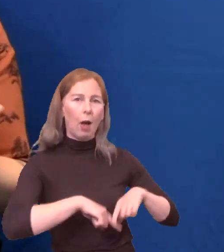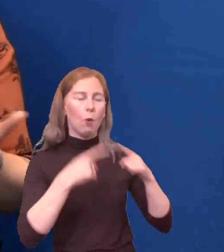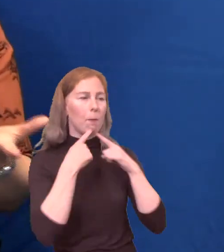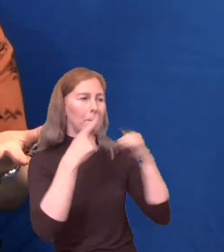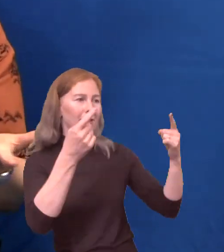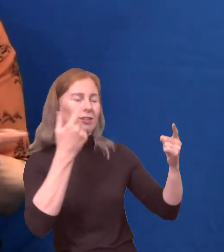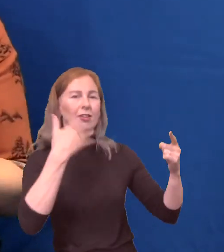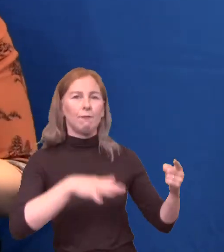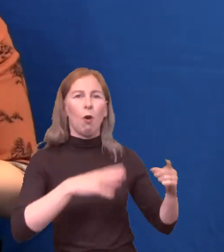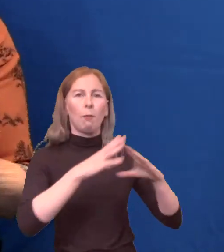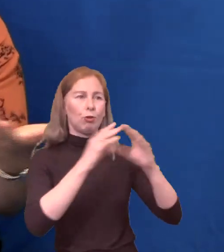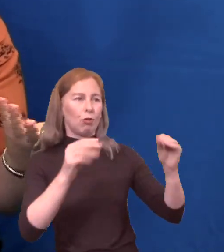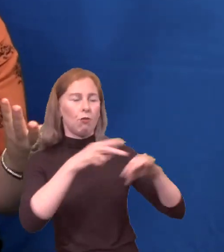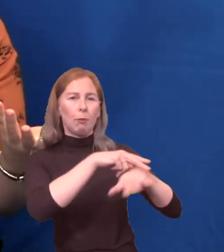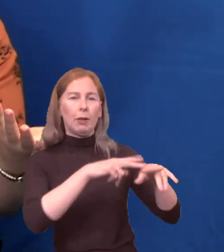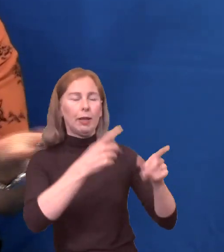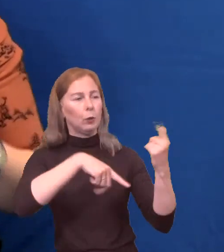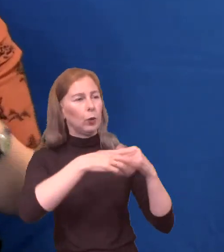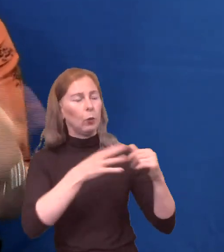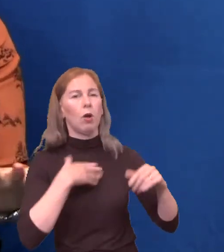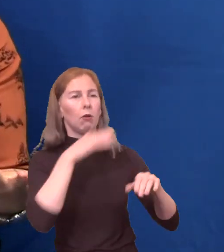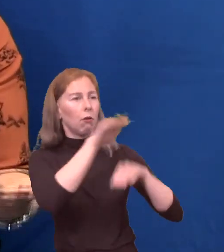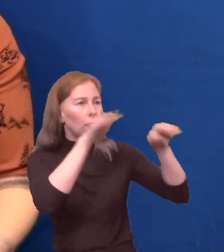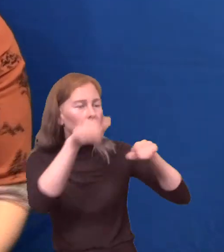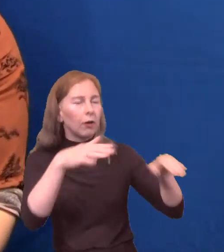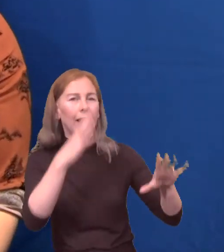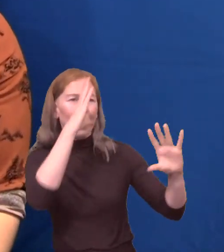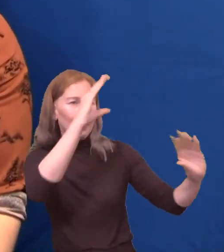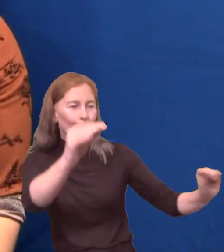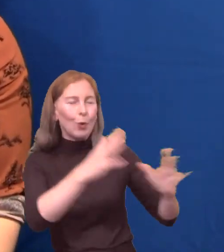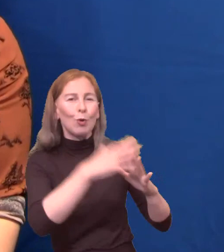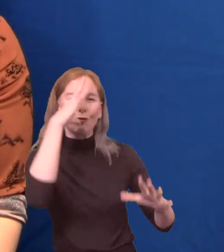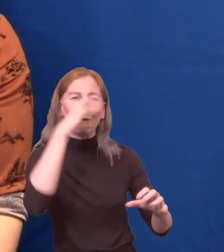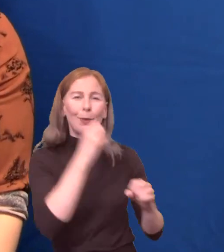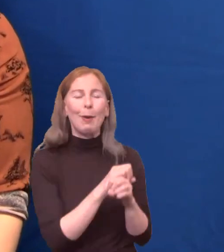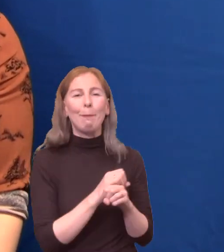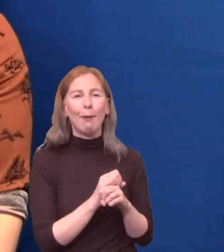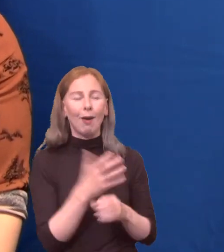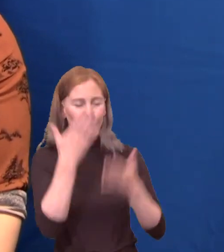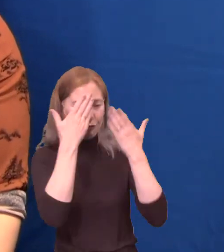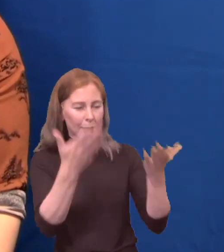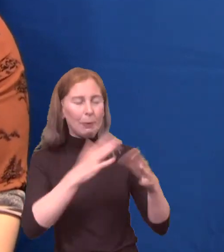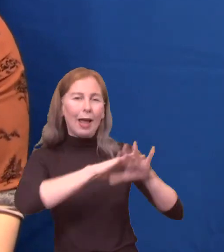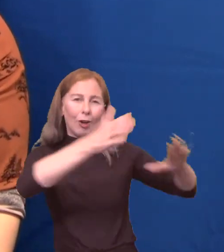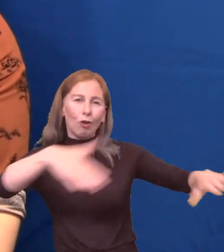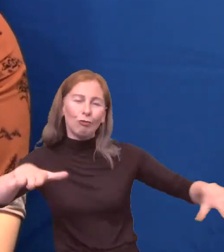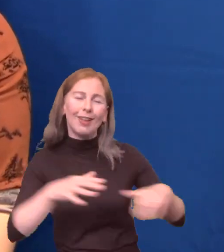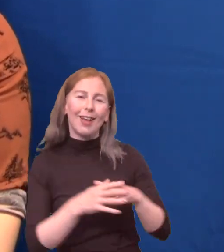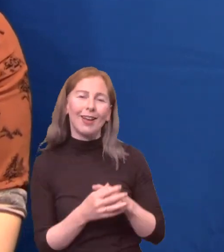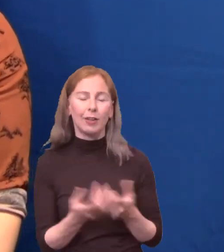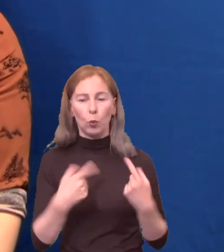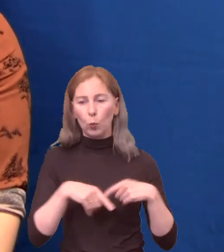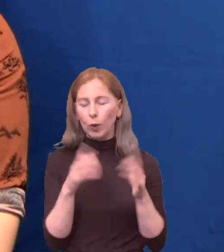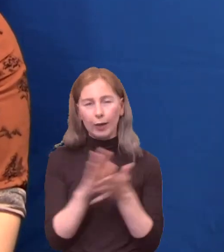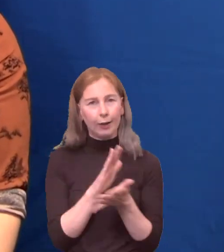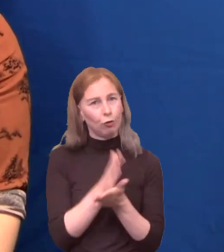we all enjoy the countryside. We're all sort of country lovers, or we live within the country, and we like going out there and enjoying it too. But it's about protecting the